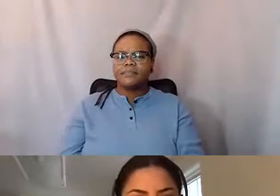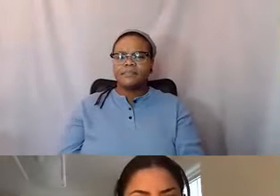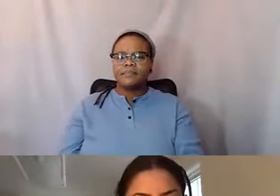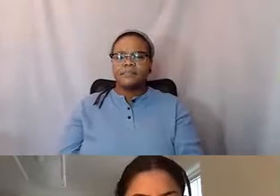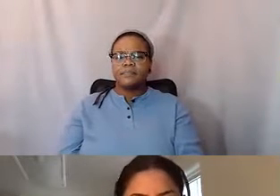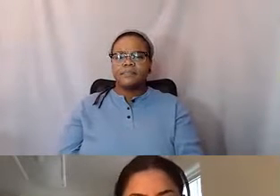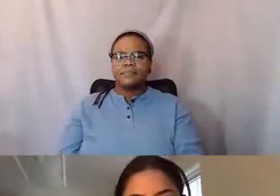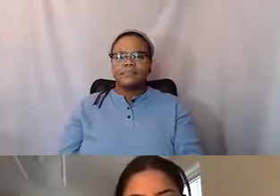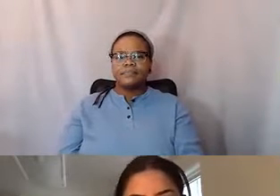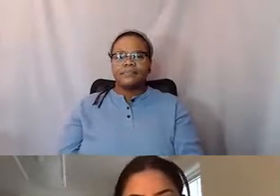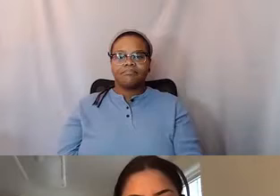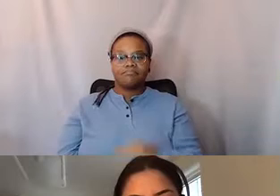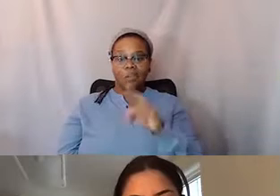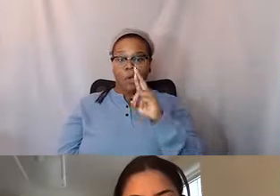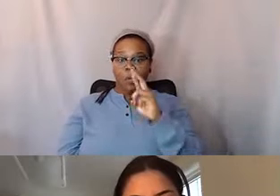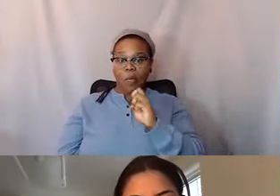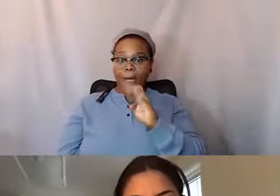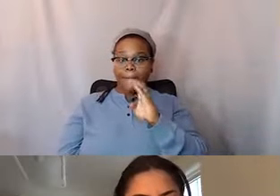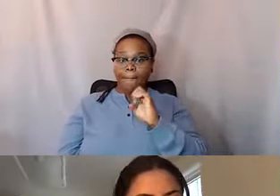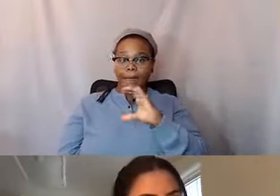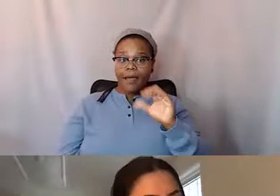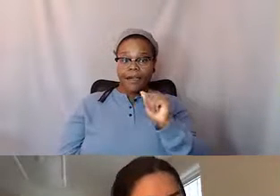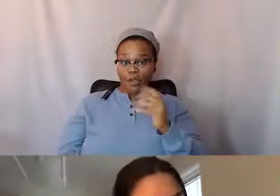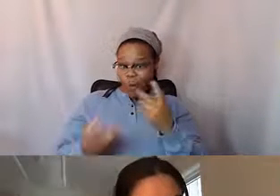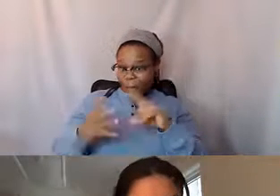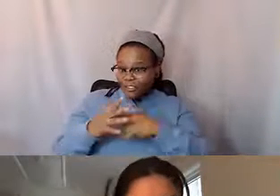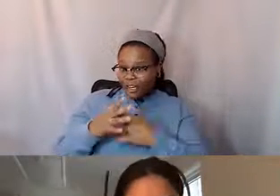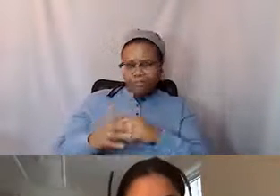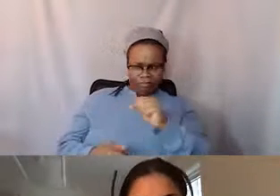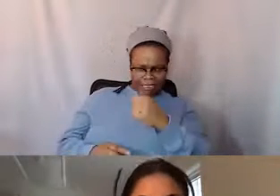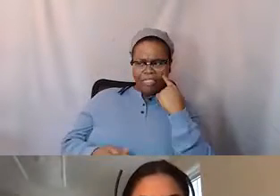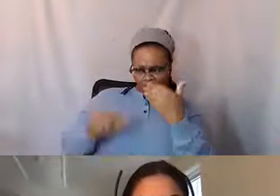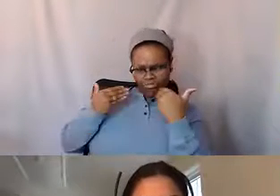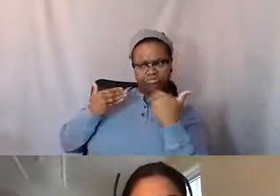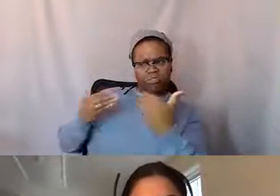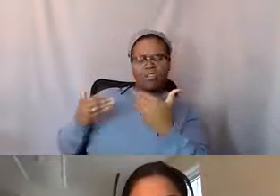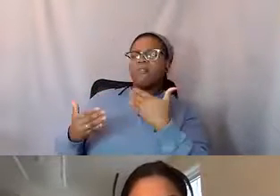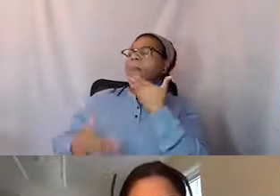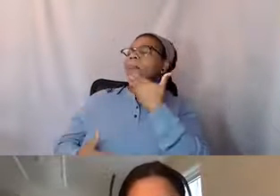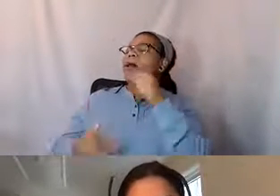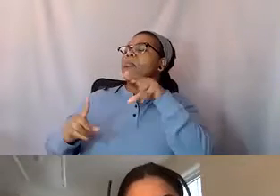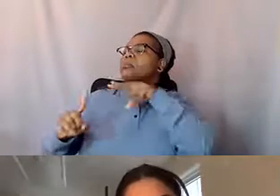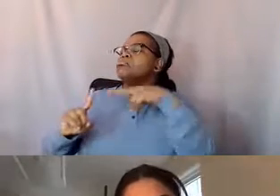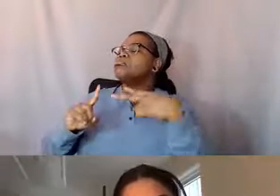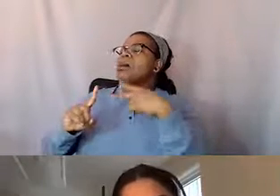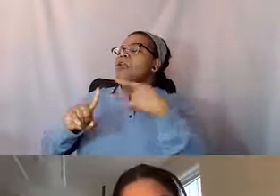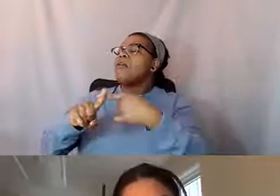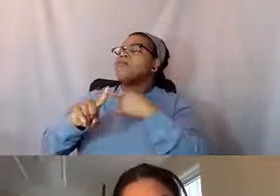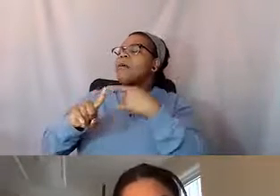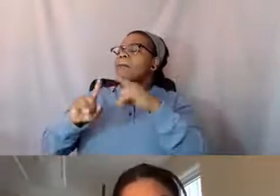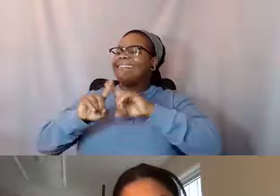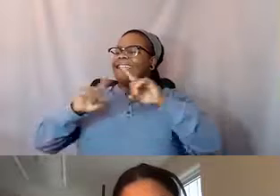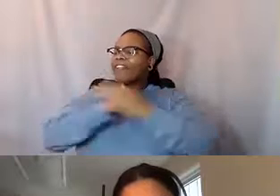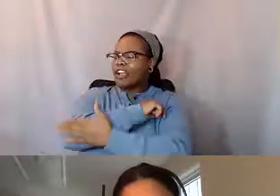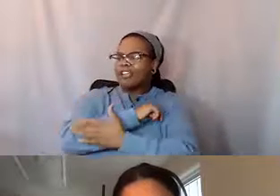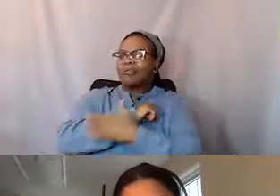And whoever wants. Jakob, you want me to start this one? Because Yeah, I think you're the one who has a better perspective as someone coming from a different country and yeah,